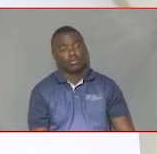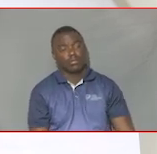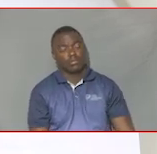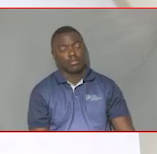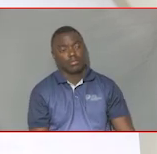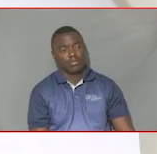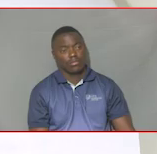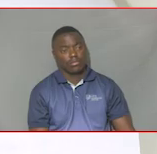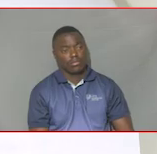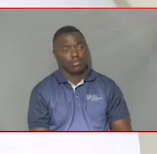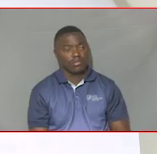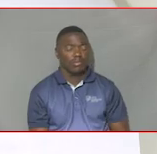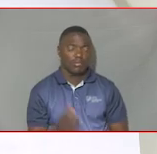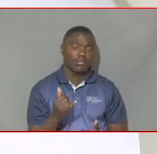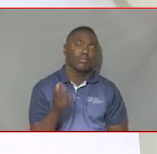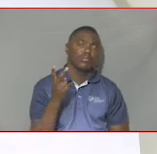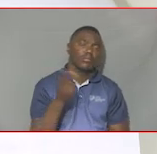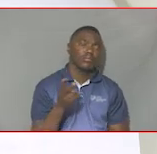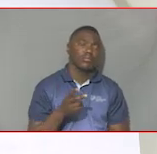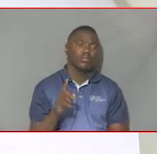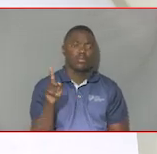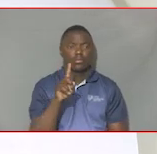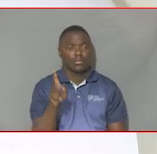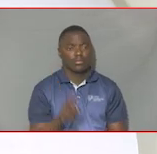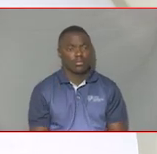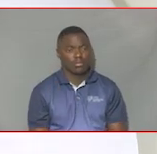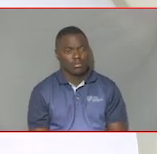Now they ask you, in this question here,